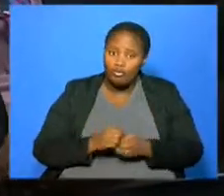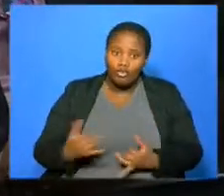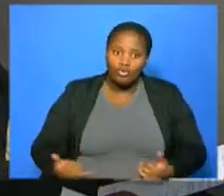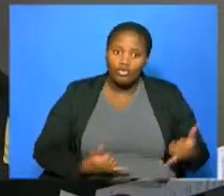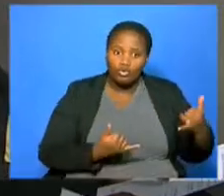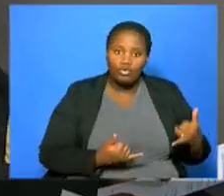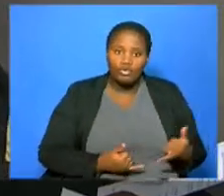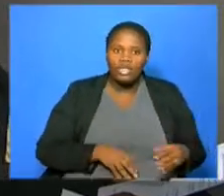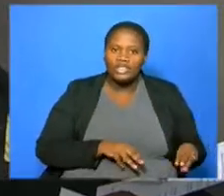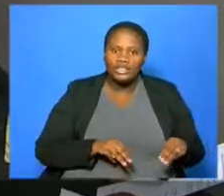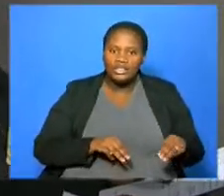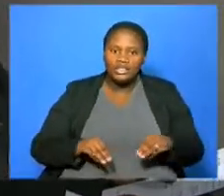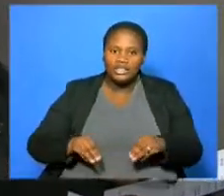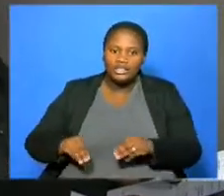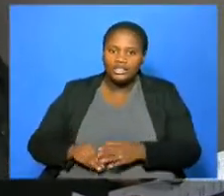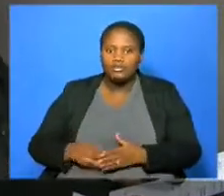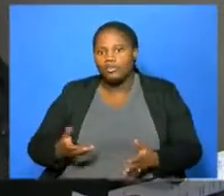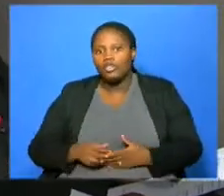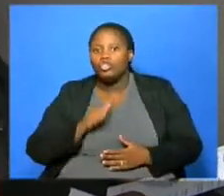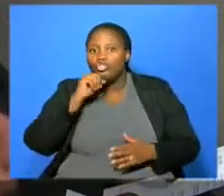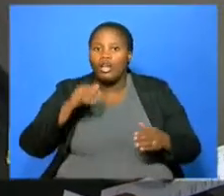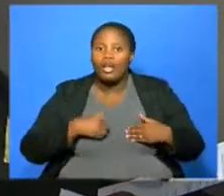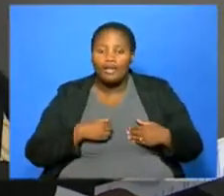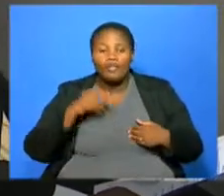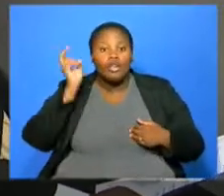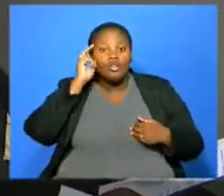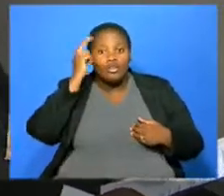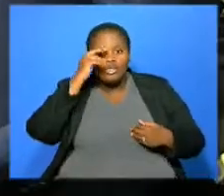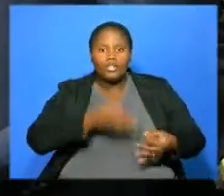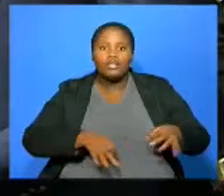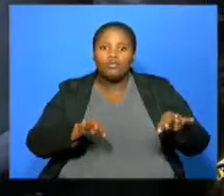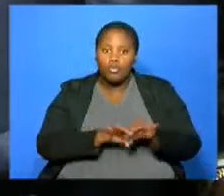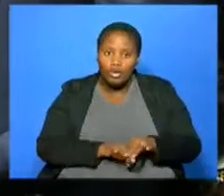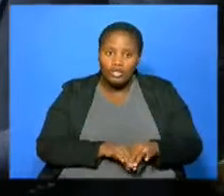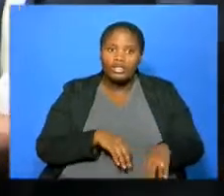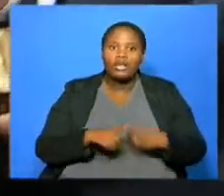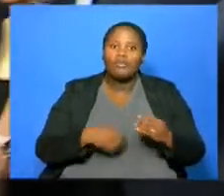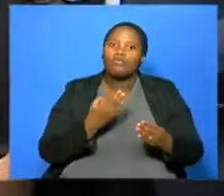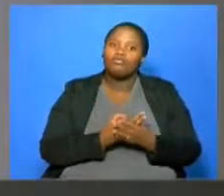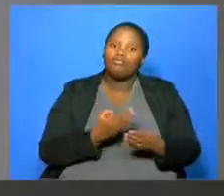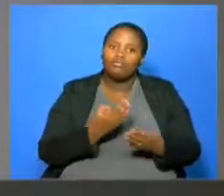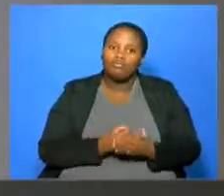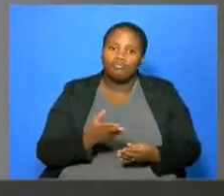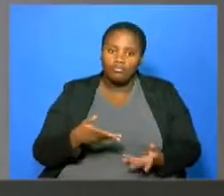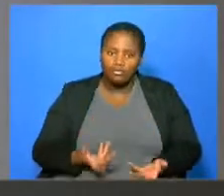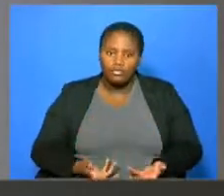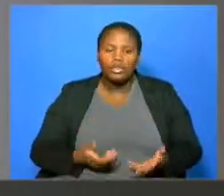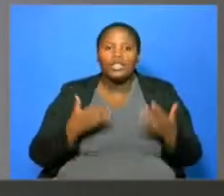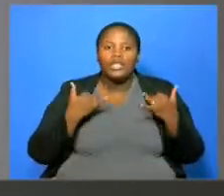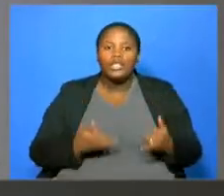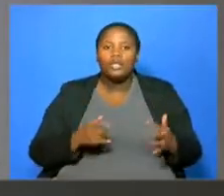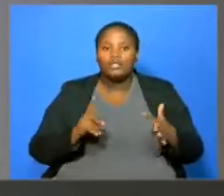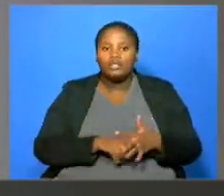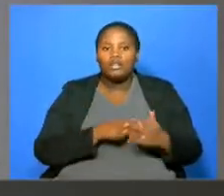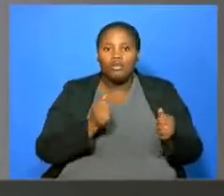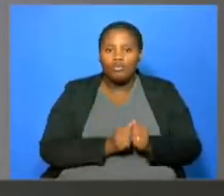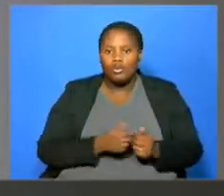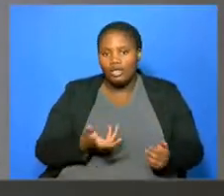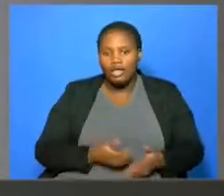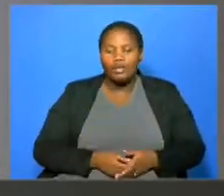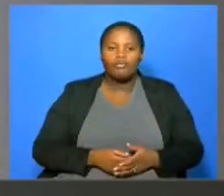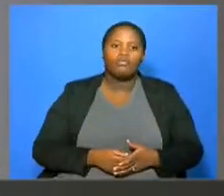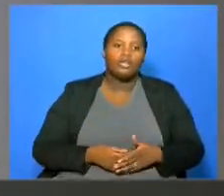youth, lacking the necessary knowledge and skills to navigate the complexities of the financial landscape. We're going to start with secondary